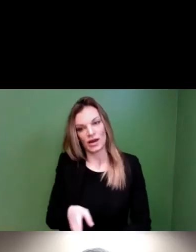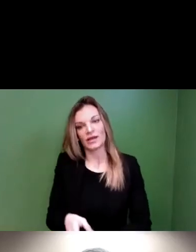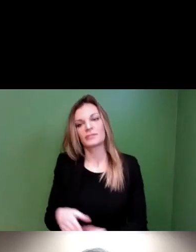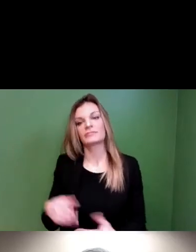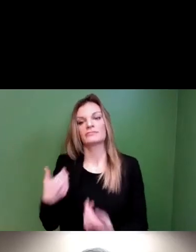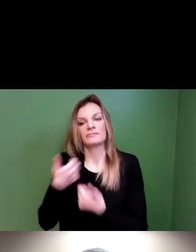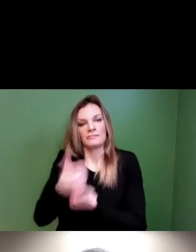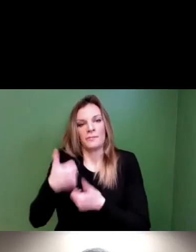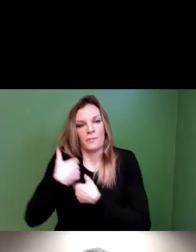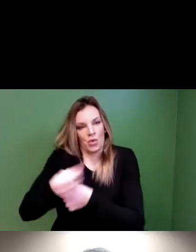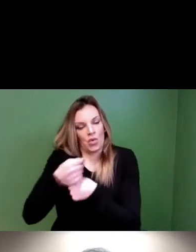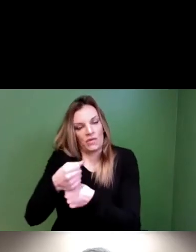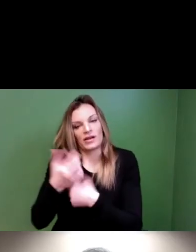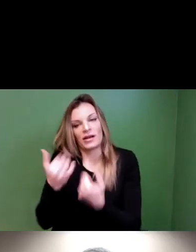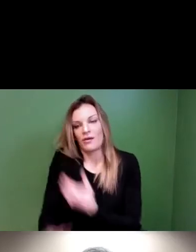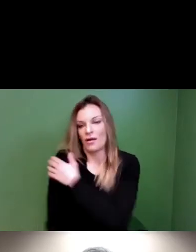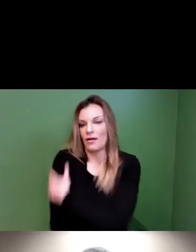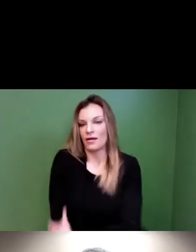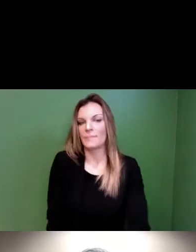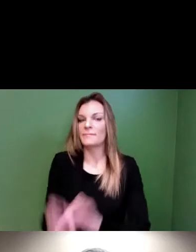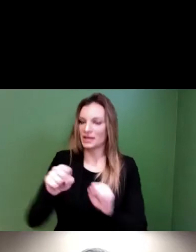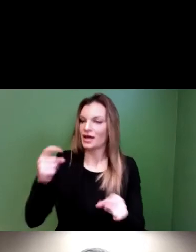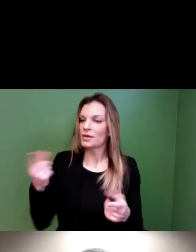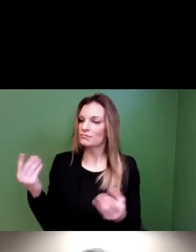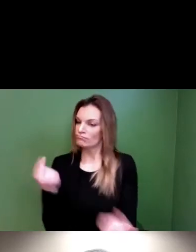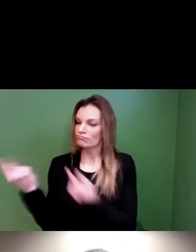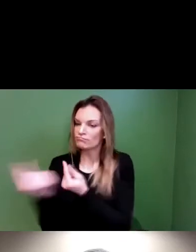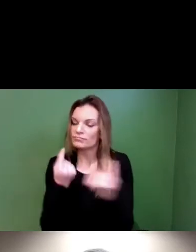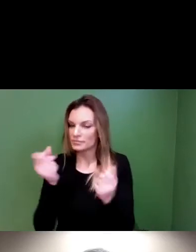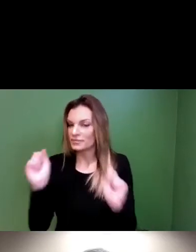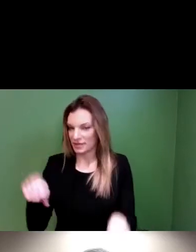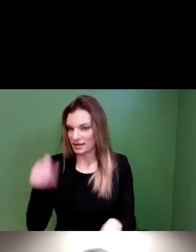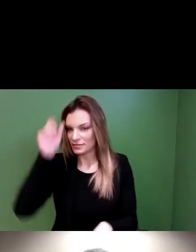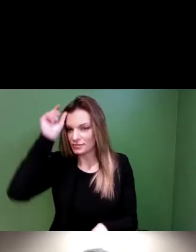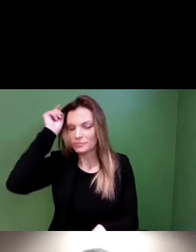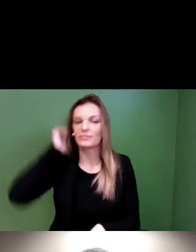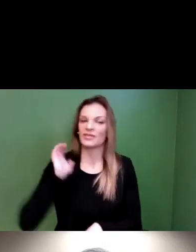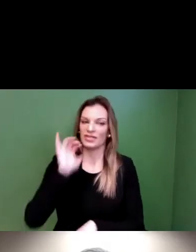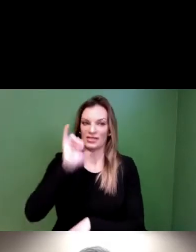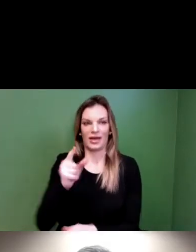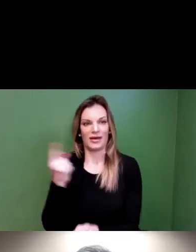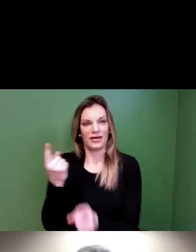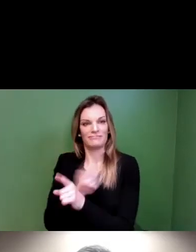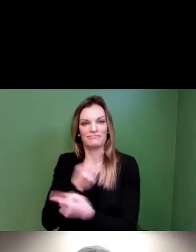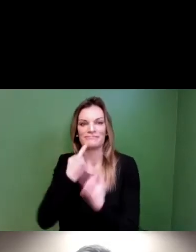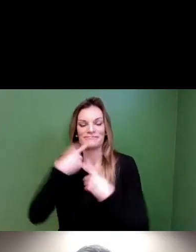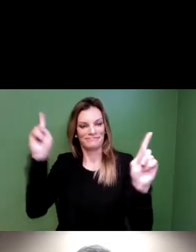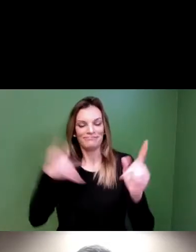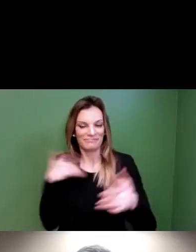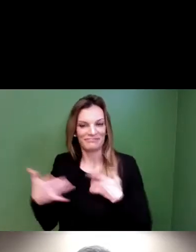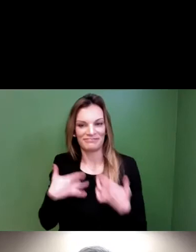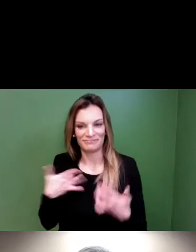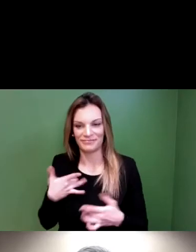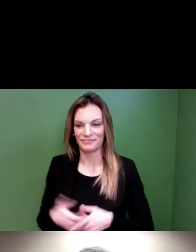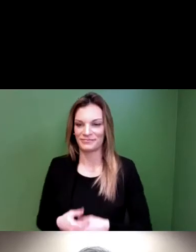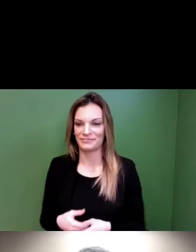And now that arm is much more functional. That's what you want to achieve. And you can only achieve this if you